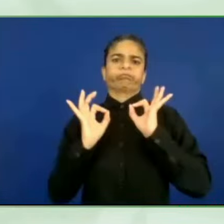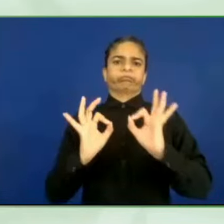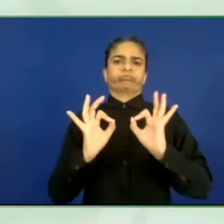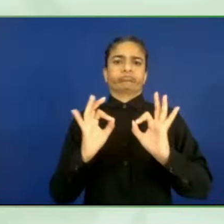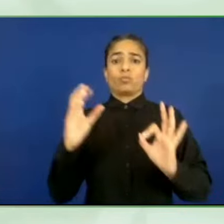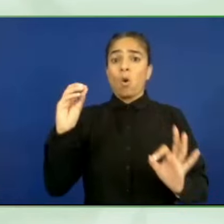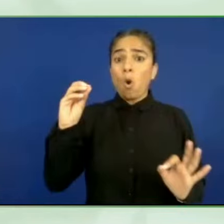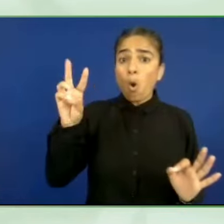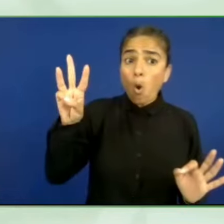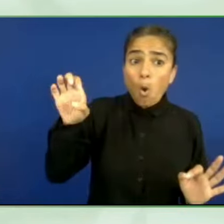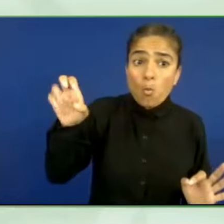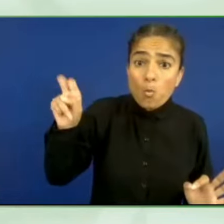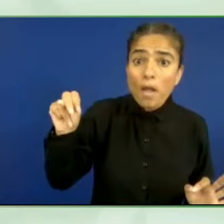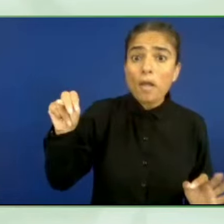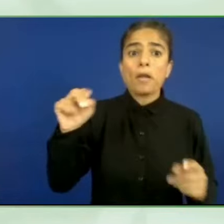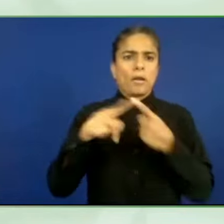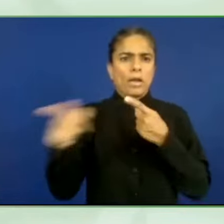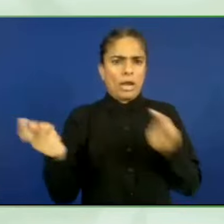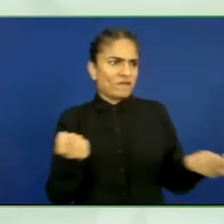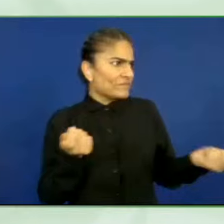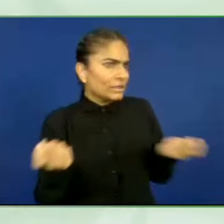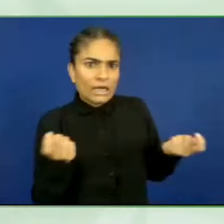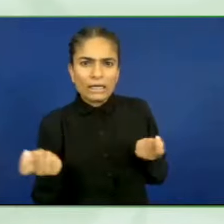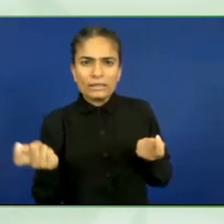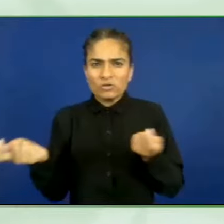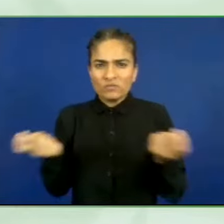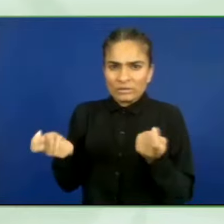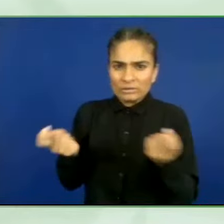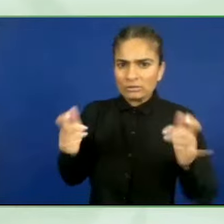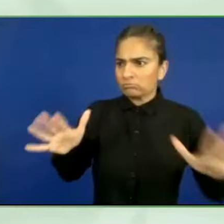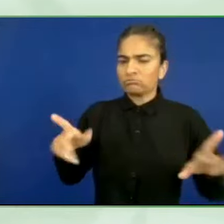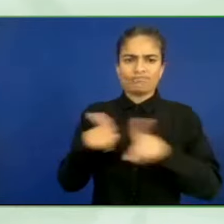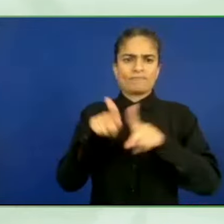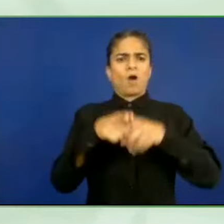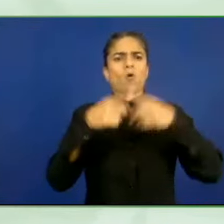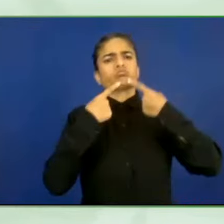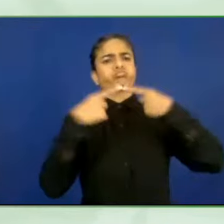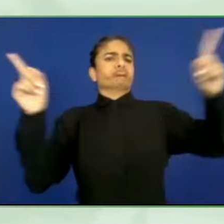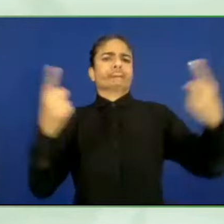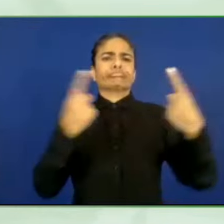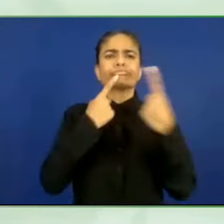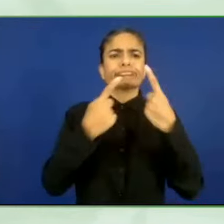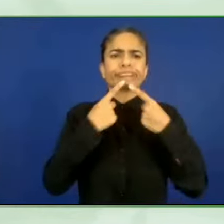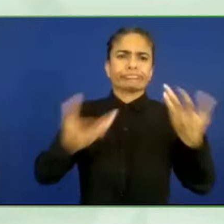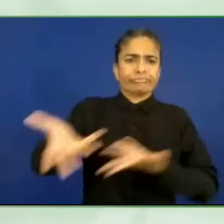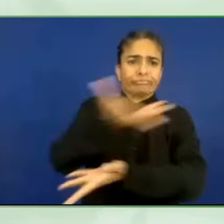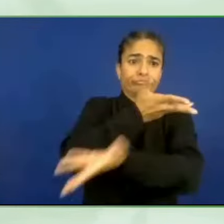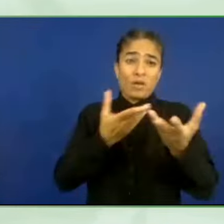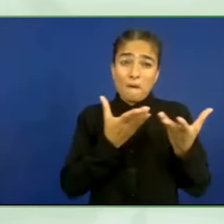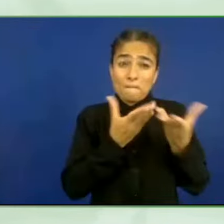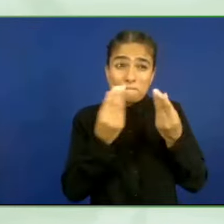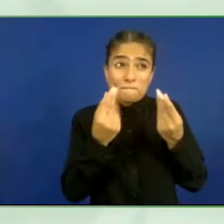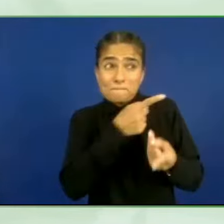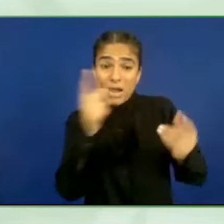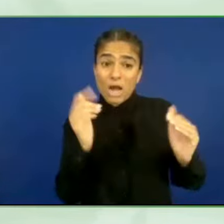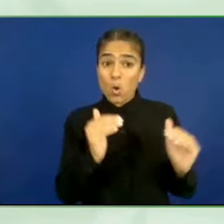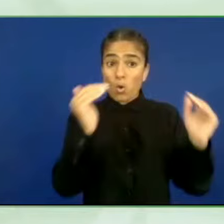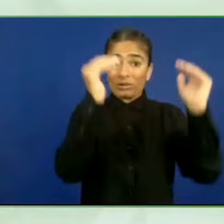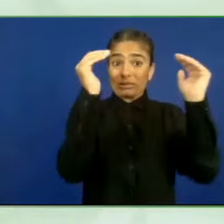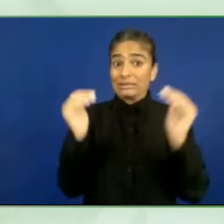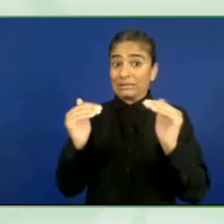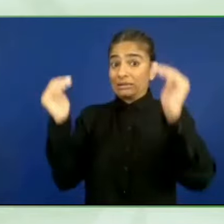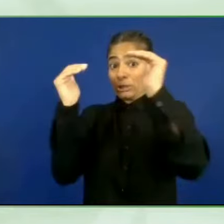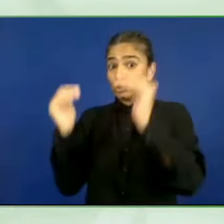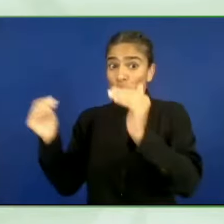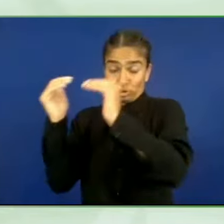Not all organizations are like familiar with disability and support, or what can they